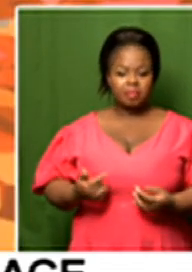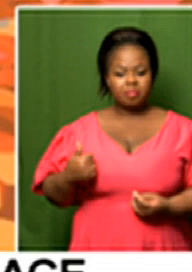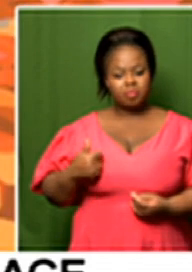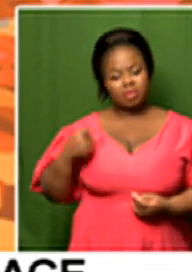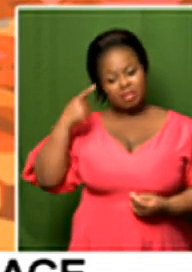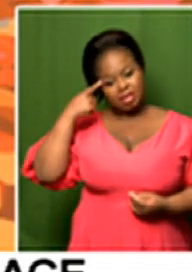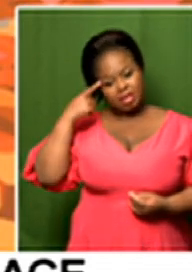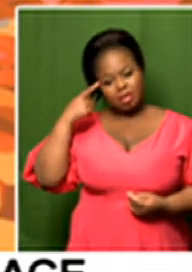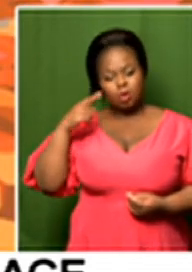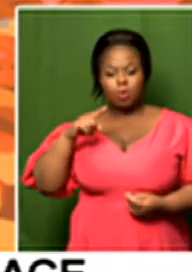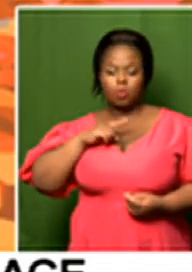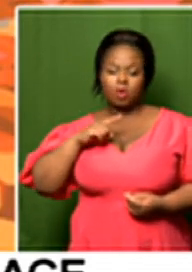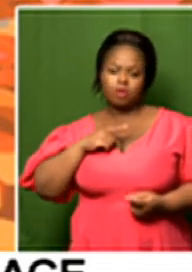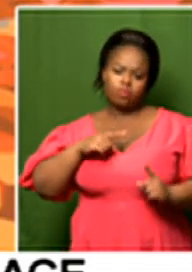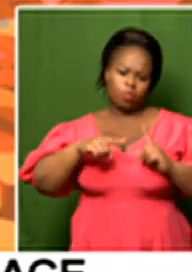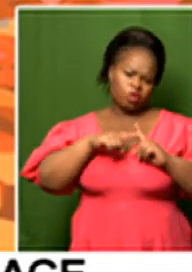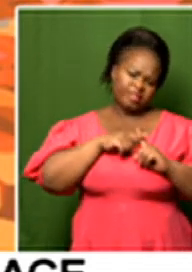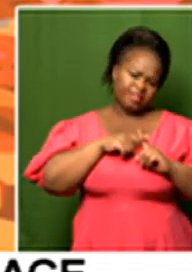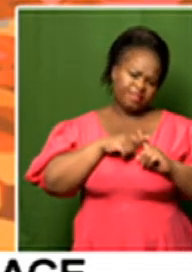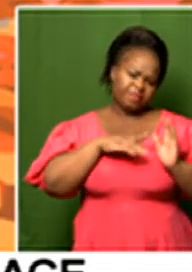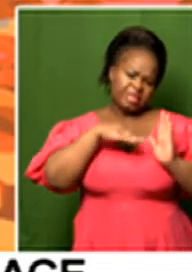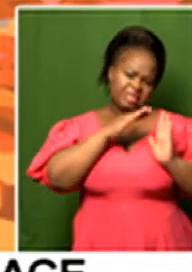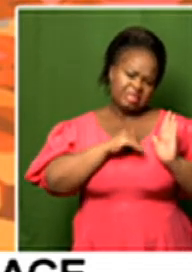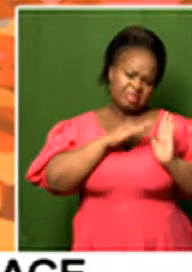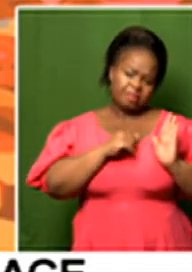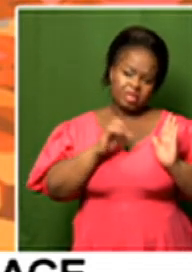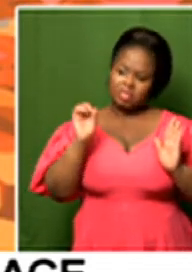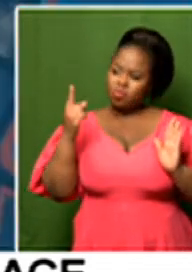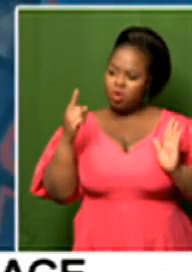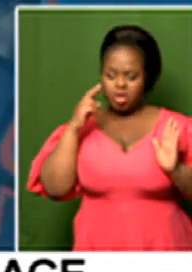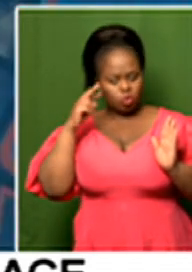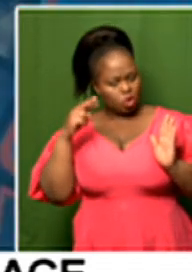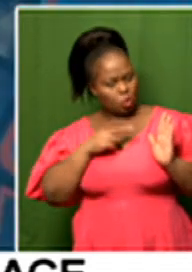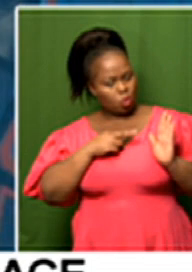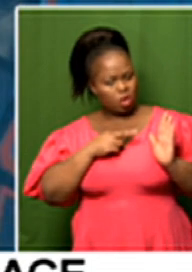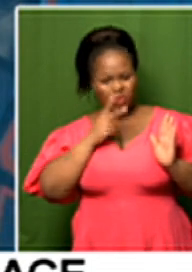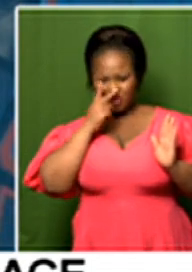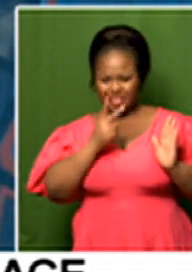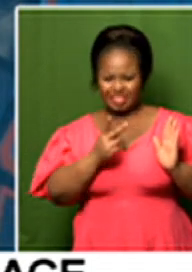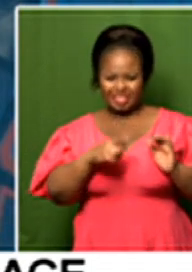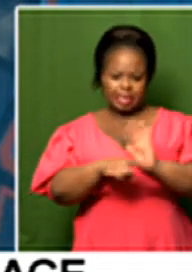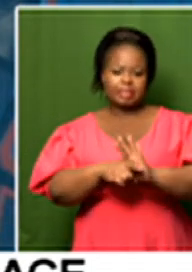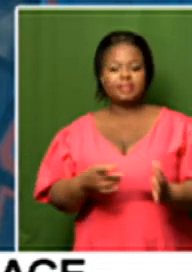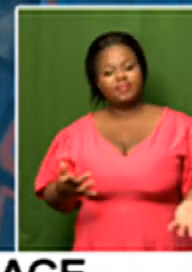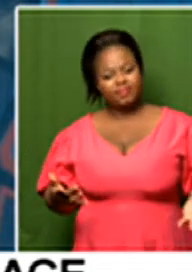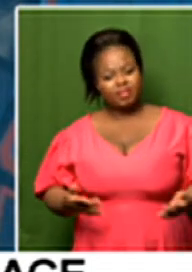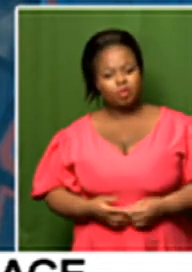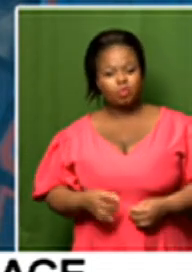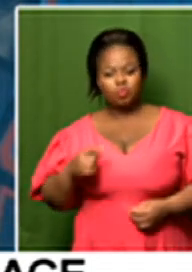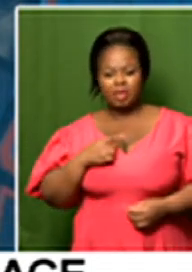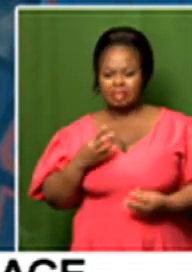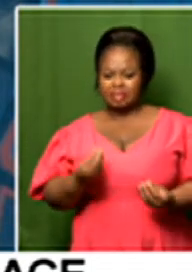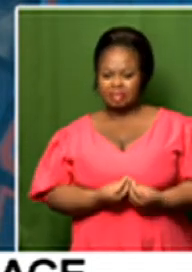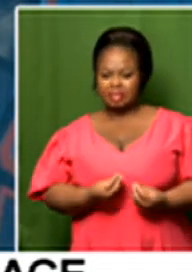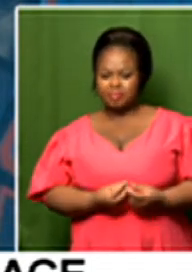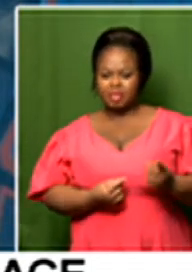a work is actually a positive piece, but for someone else, something else will happen. There'll be some little symbol and